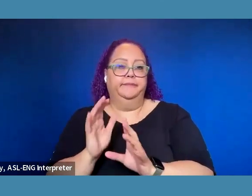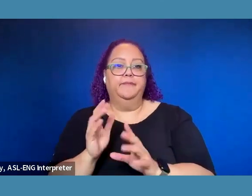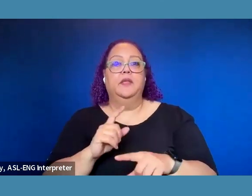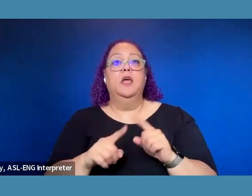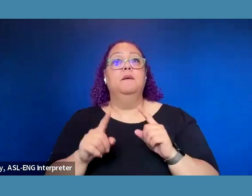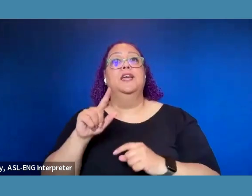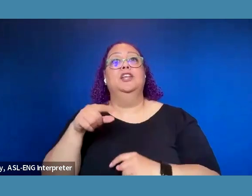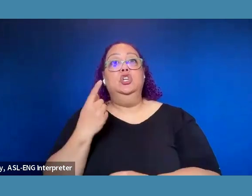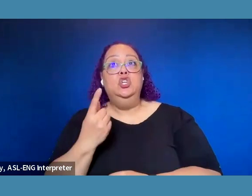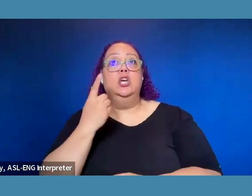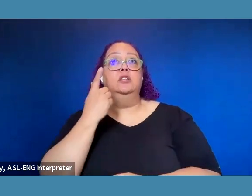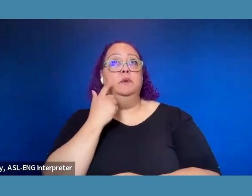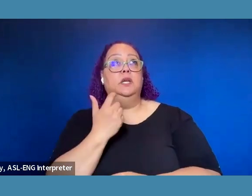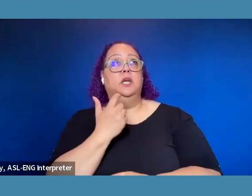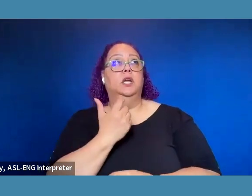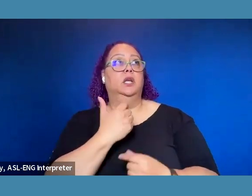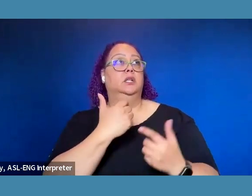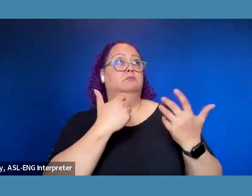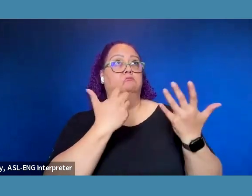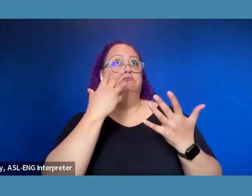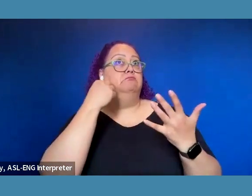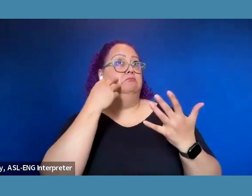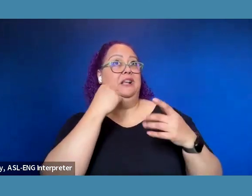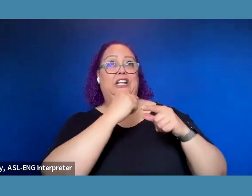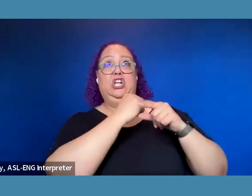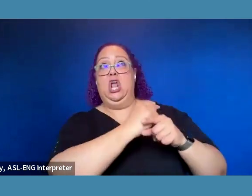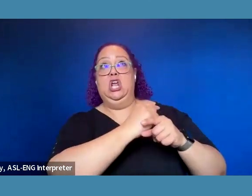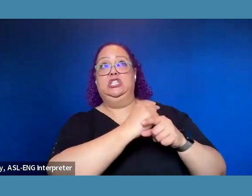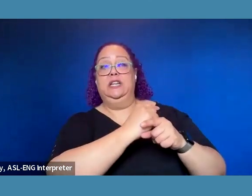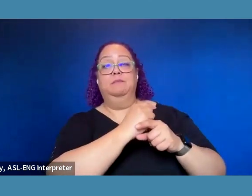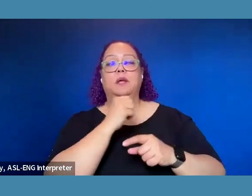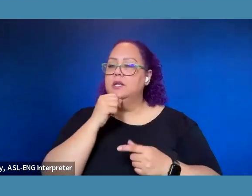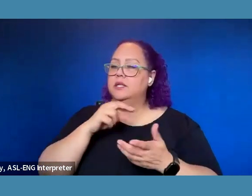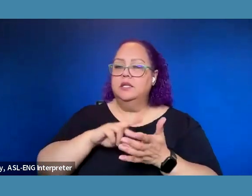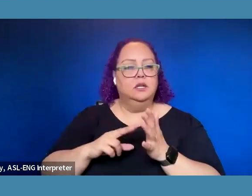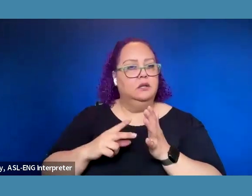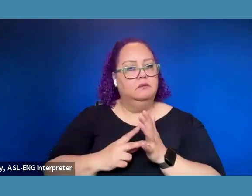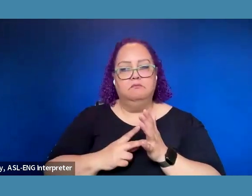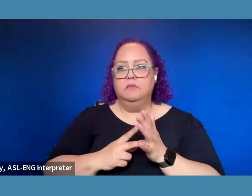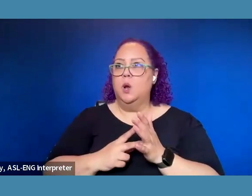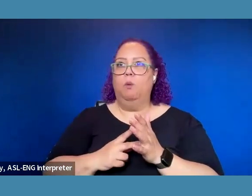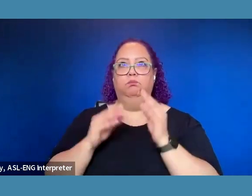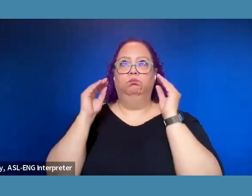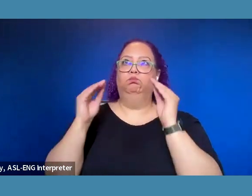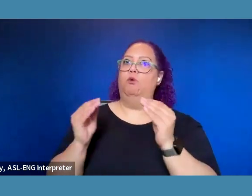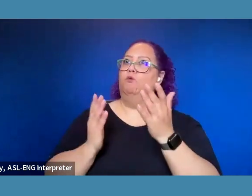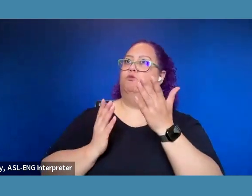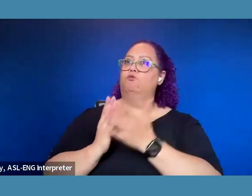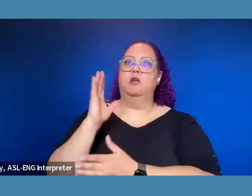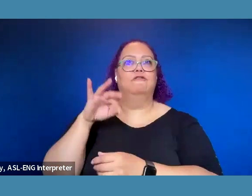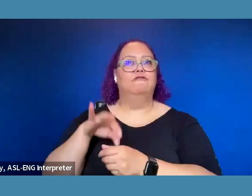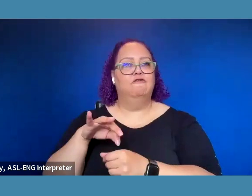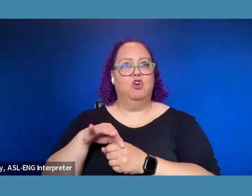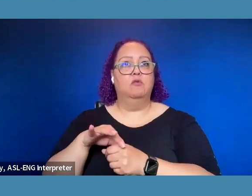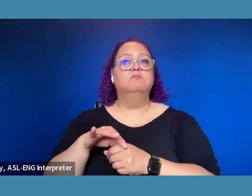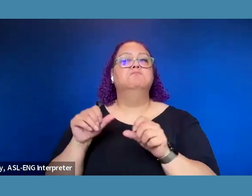under guardianship, I want to state that very clearly, doesn't mean that you don't or couldn't have the right to